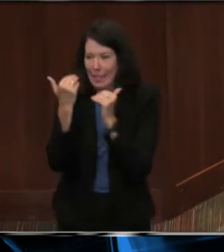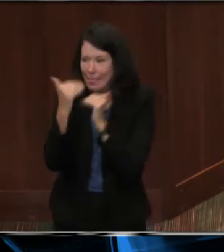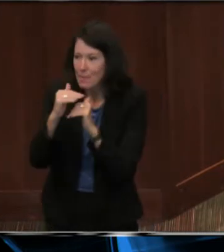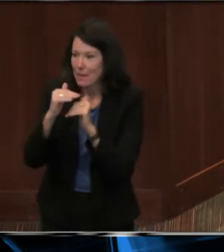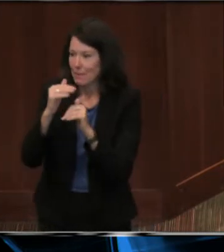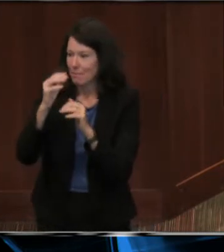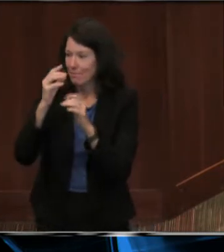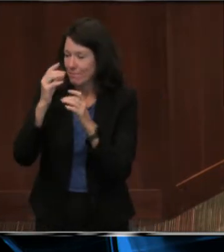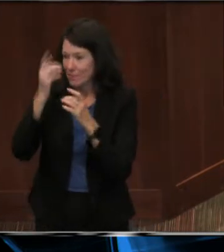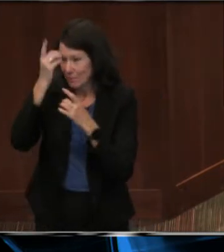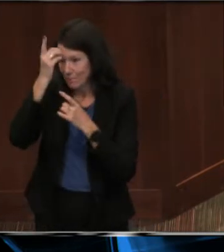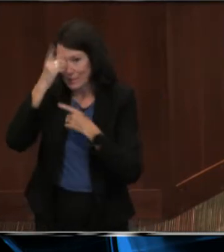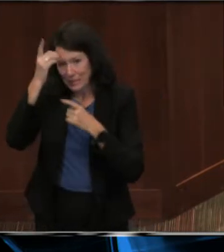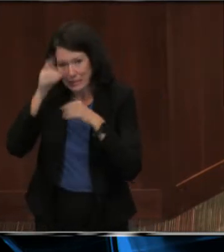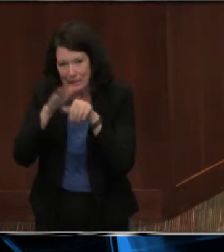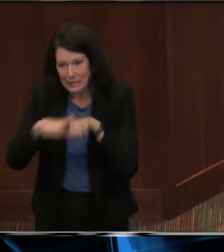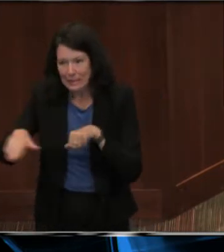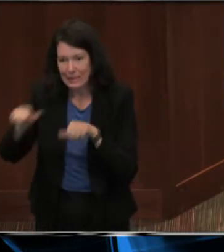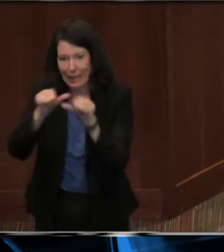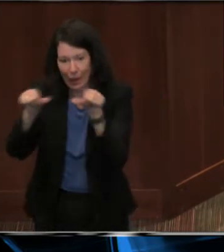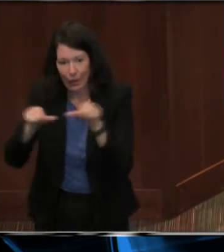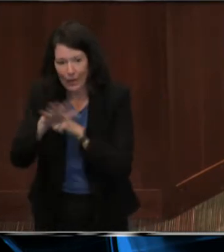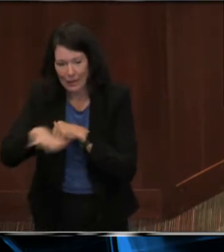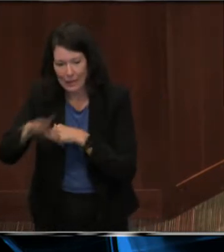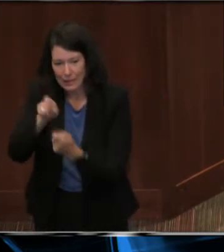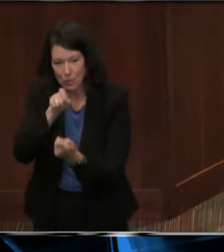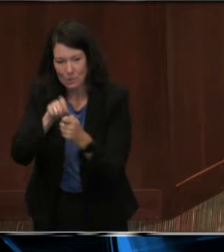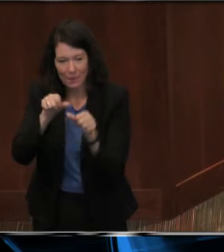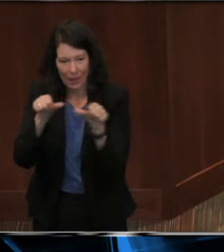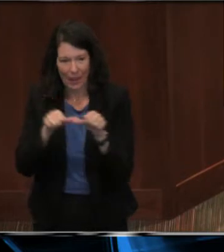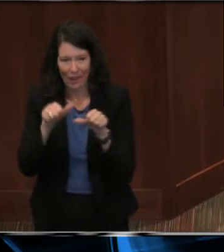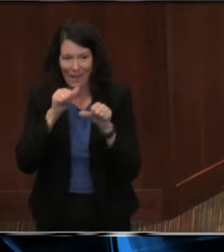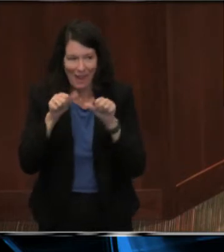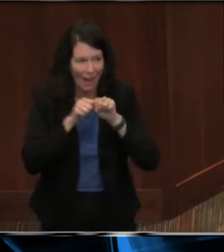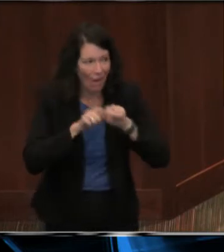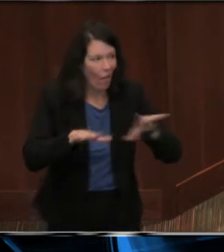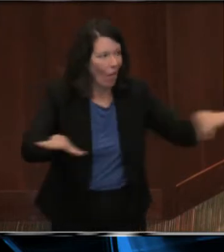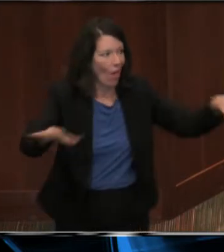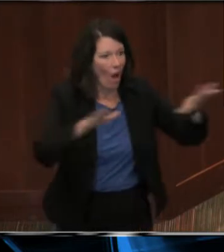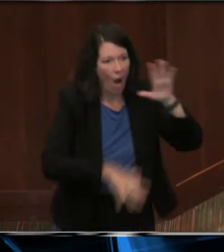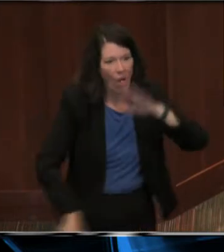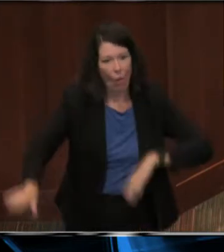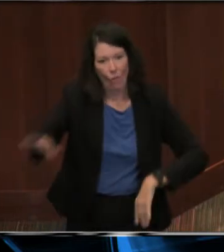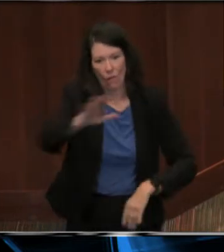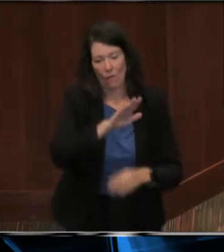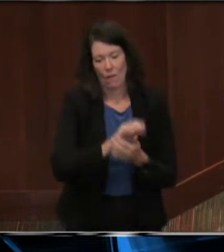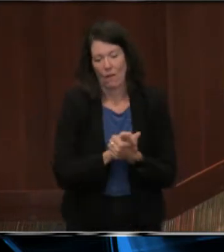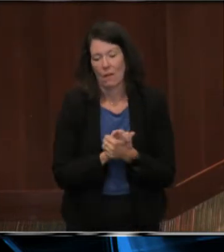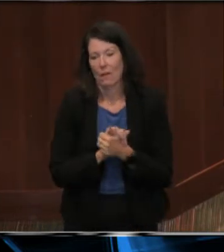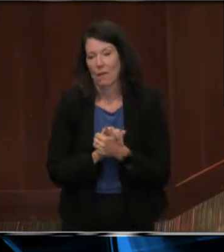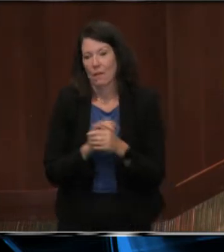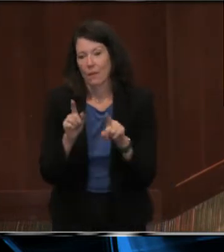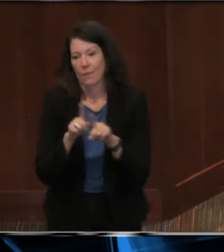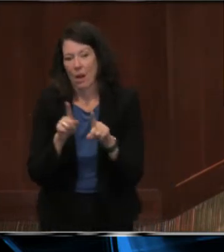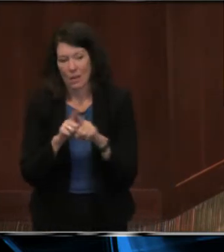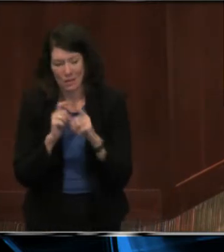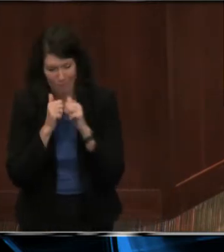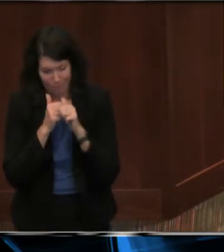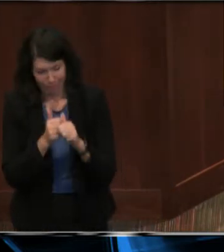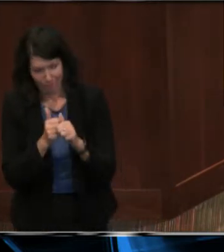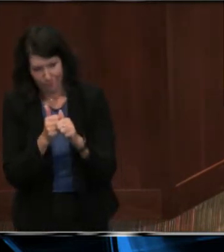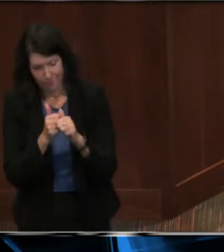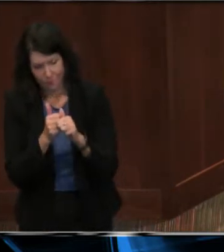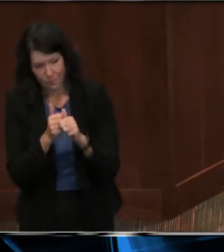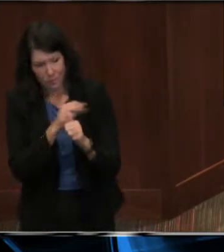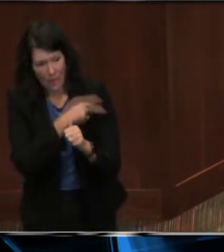getting salt in most of the water here. Again, one of the metrics that we follow is the number of hospital